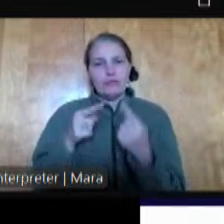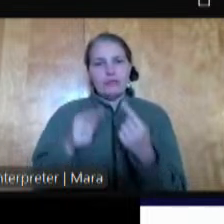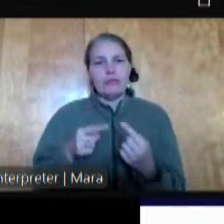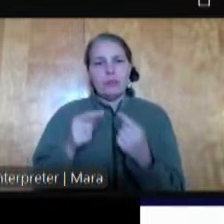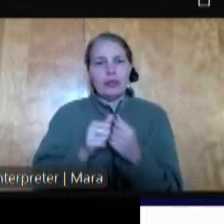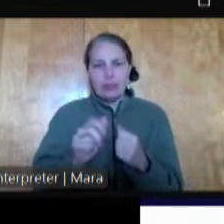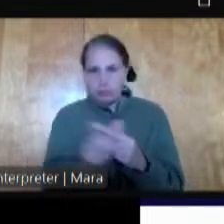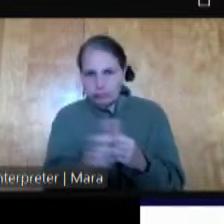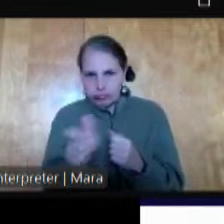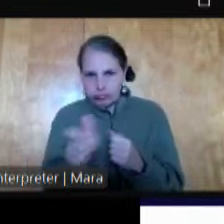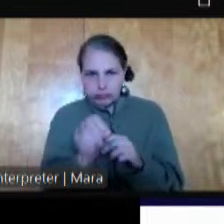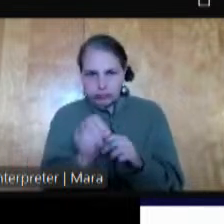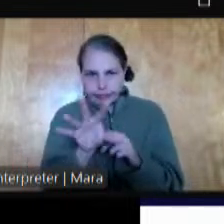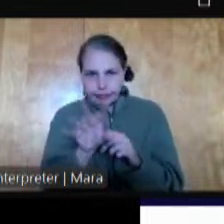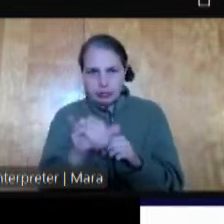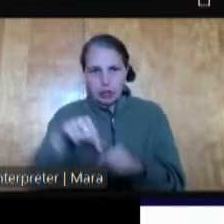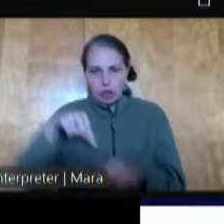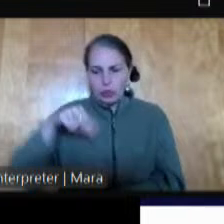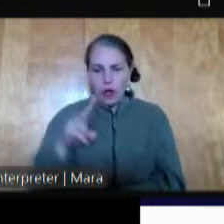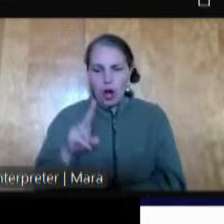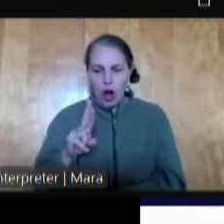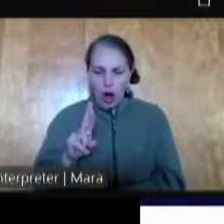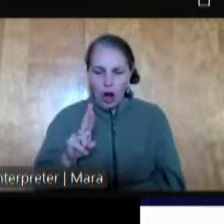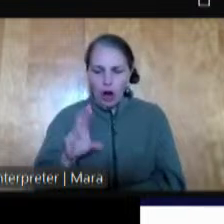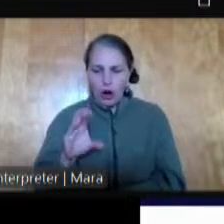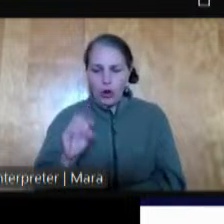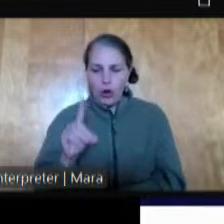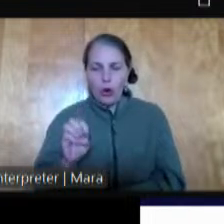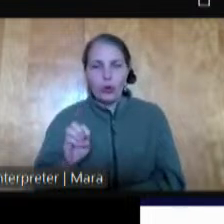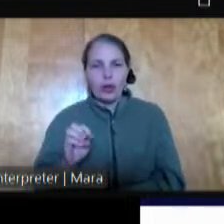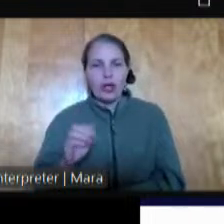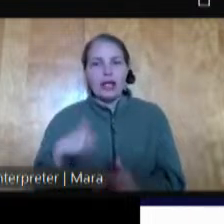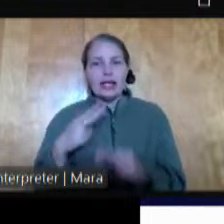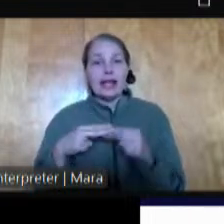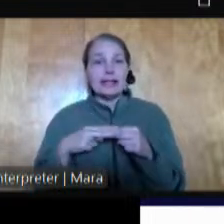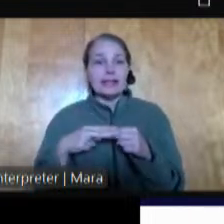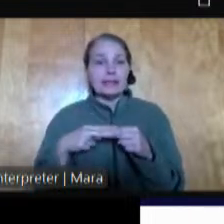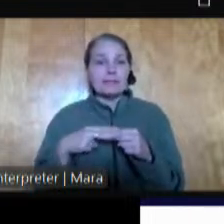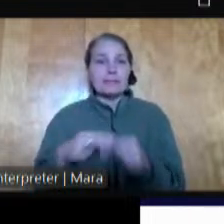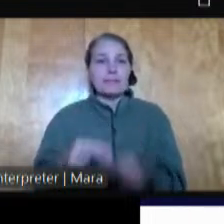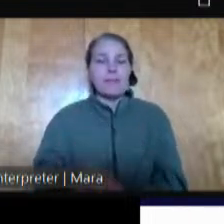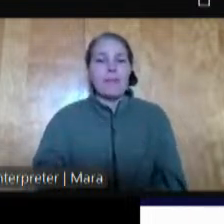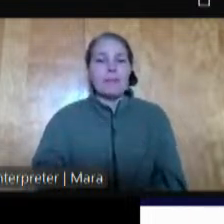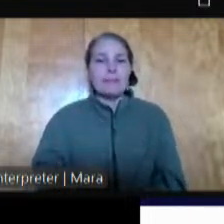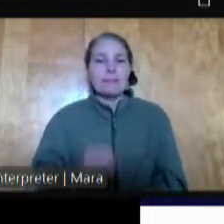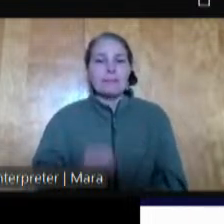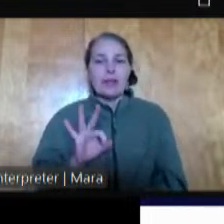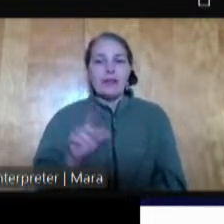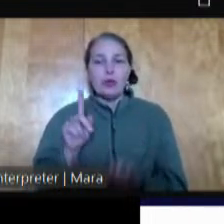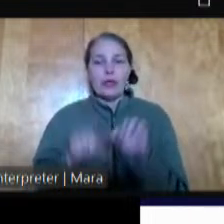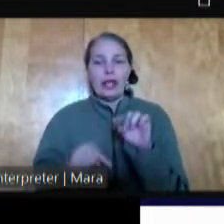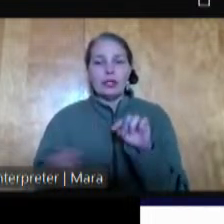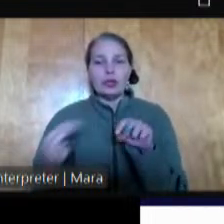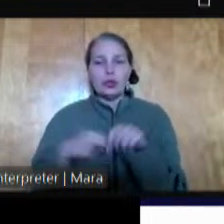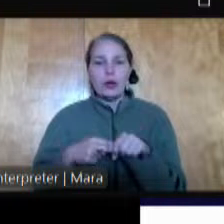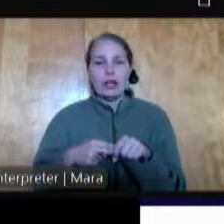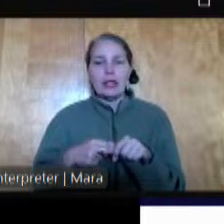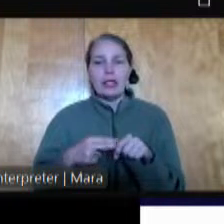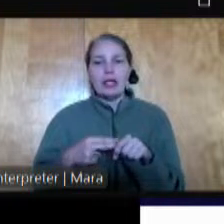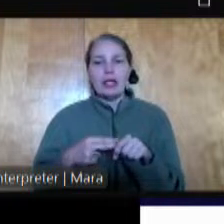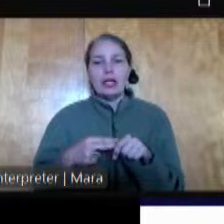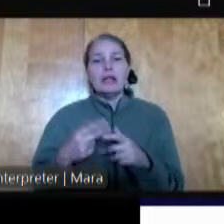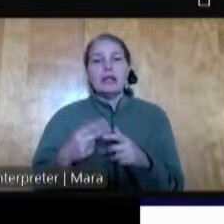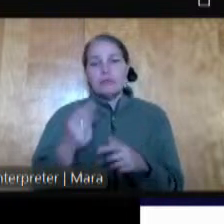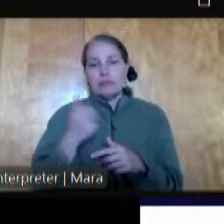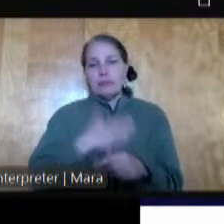here. And then on the next slide, if we can shift, please, Brittany. For anyone who's unable to attend, just wanted to make sure that you know that